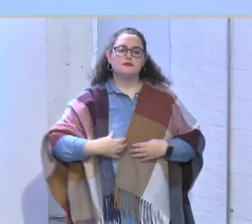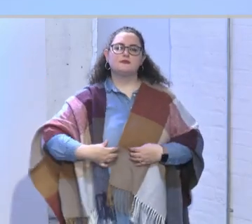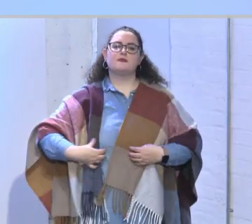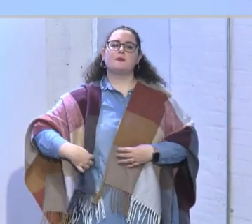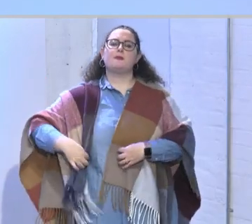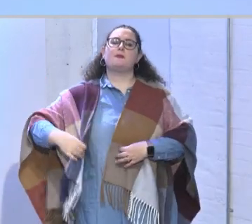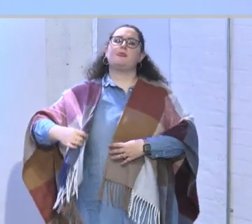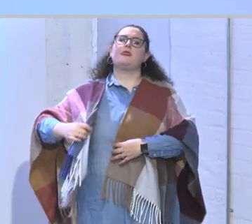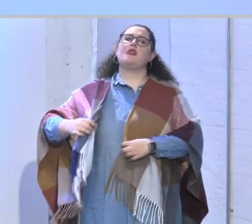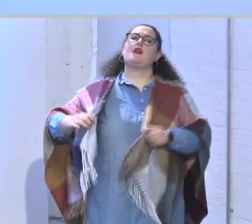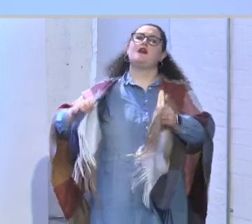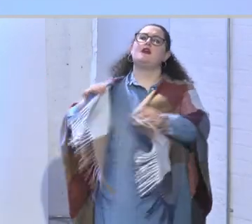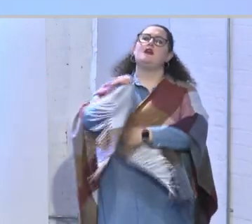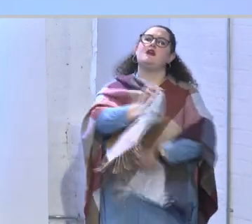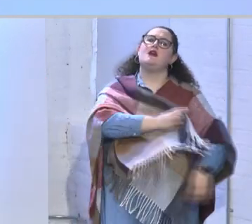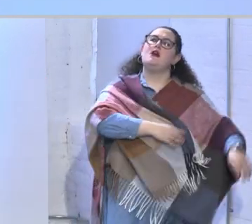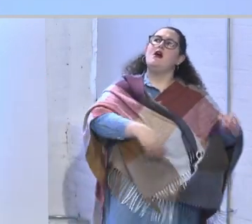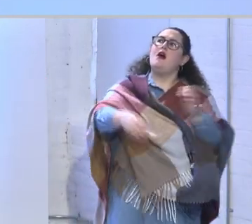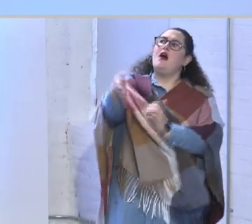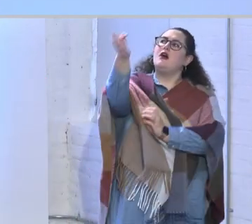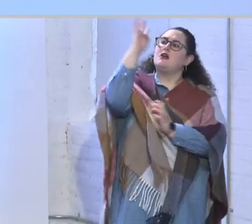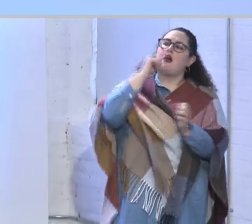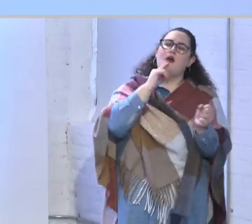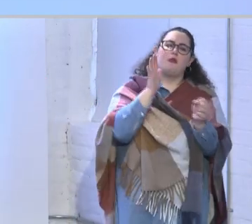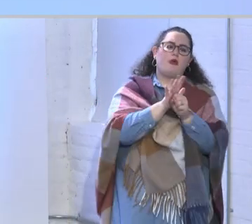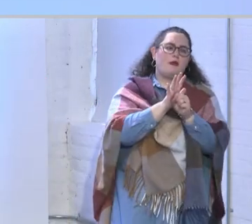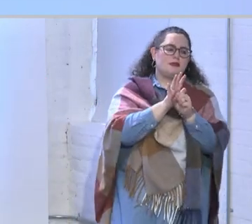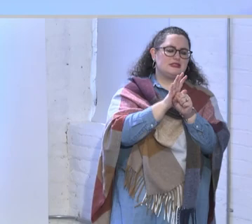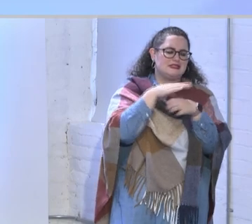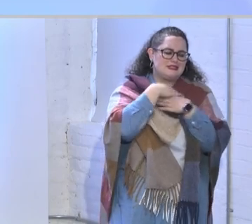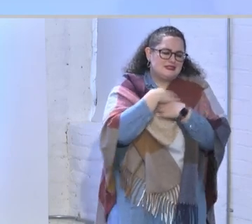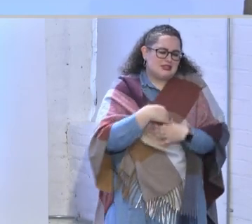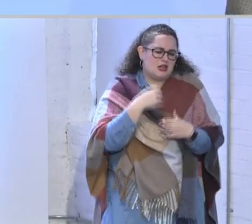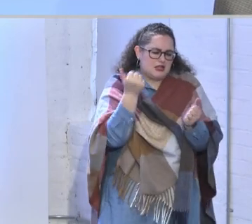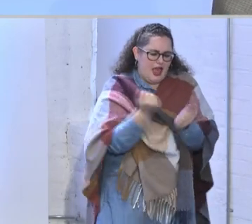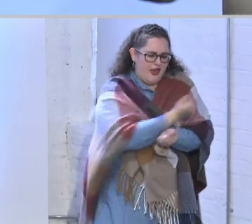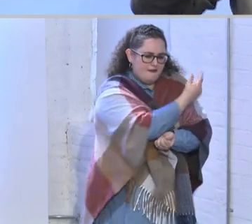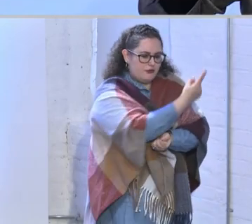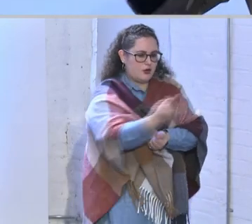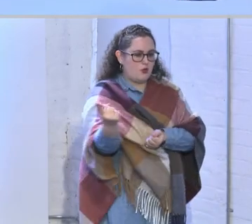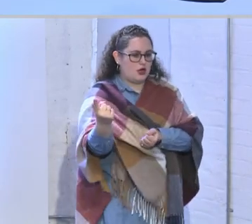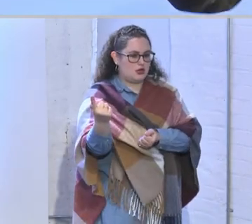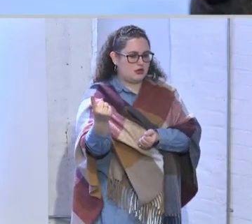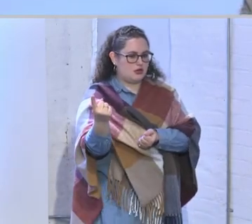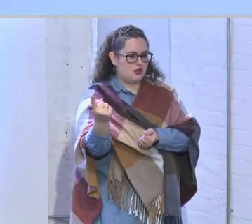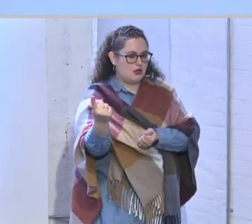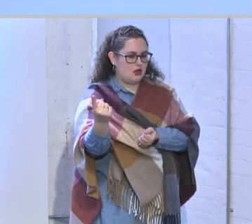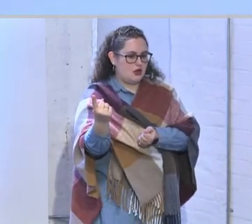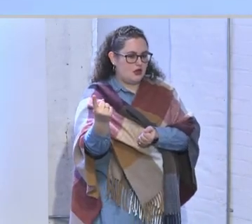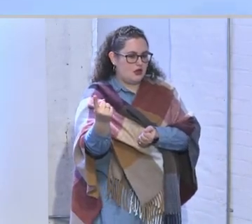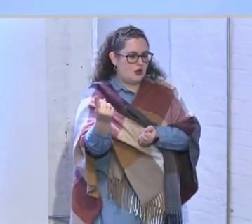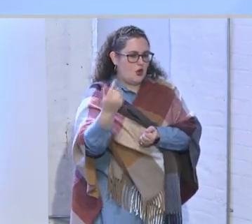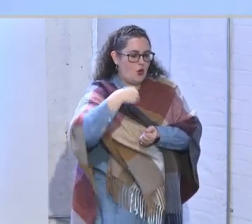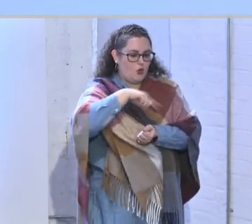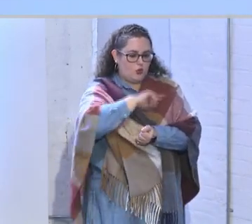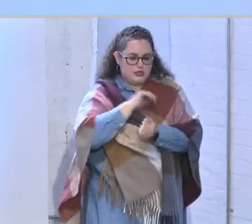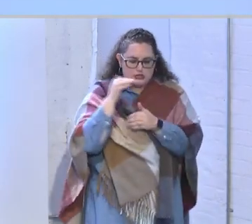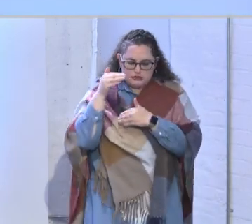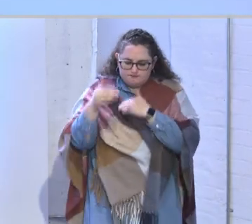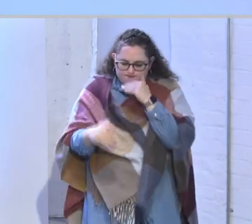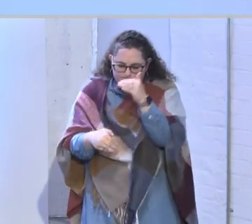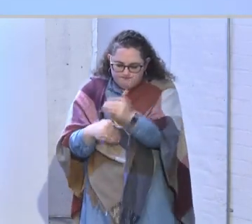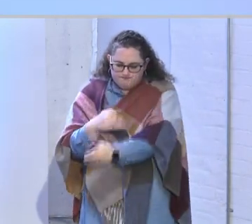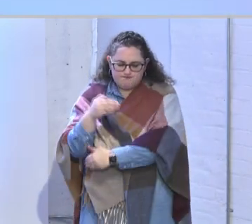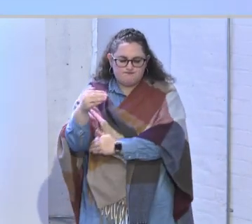God promises and desires for each one of us human flourishing. And I love that term. He wants